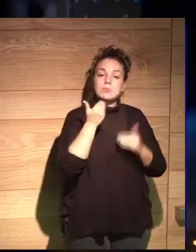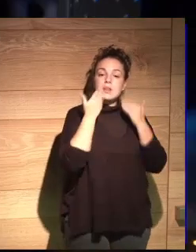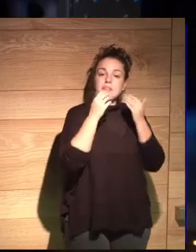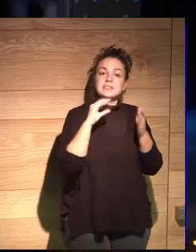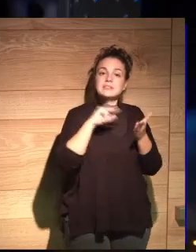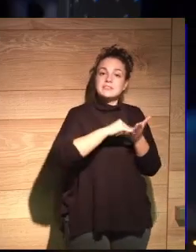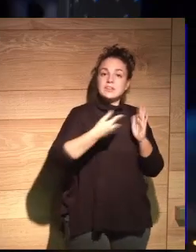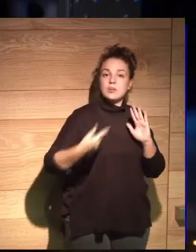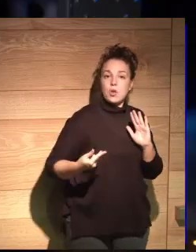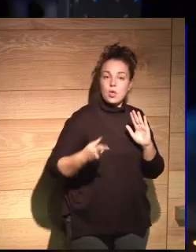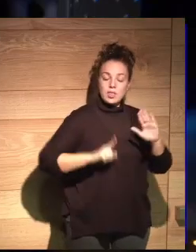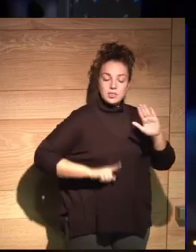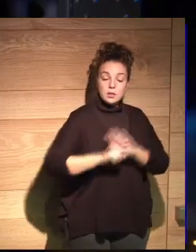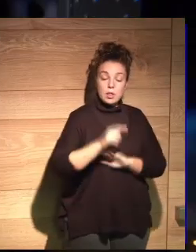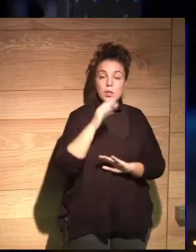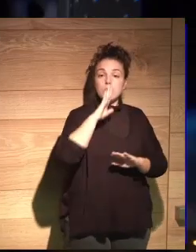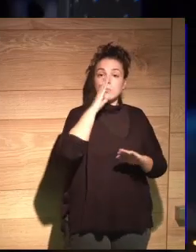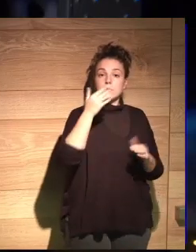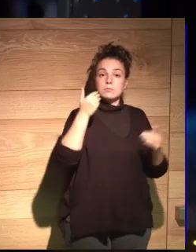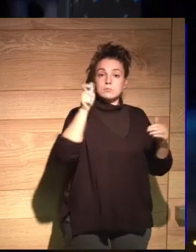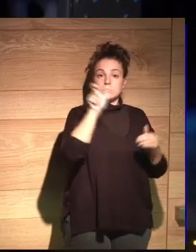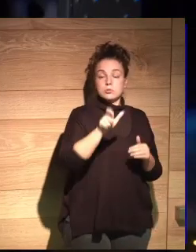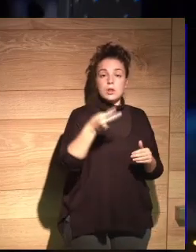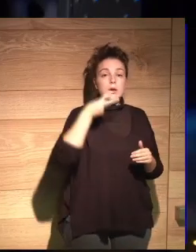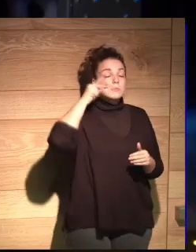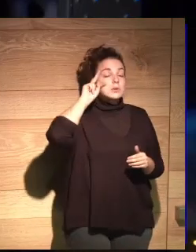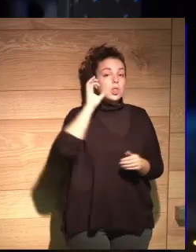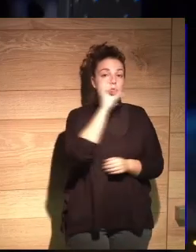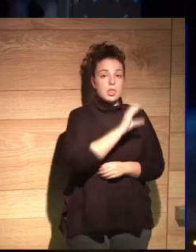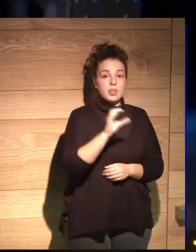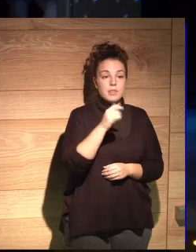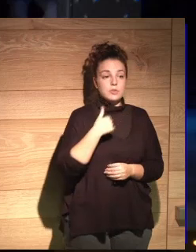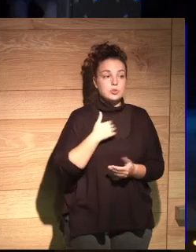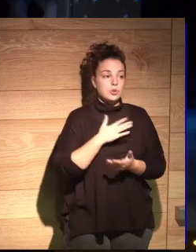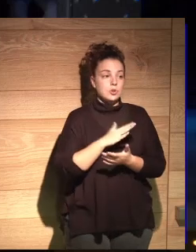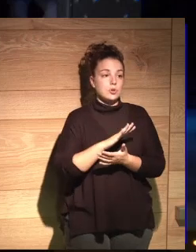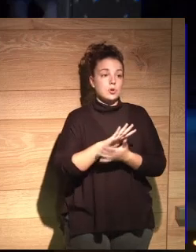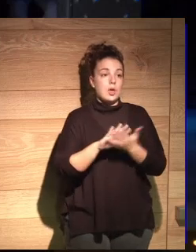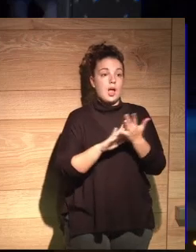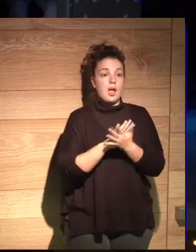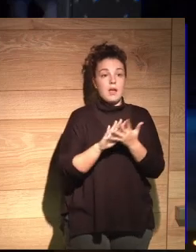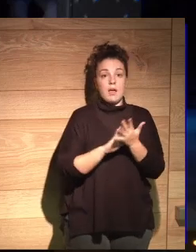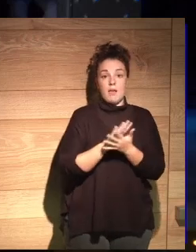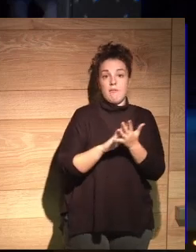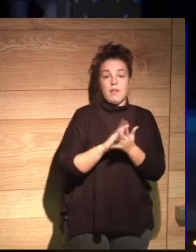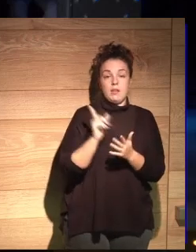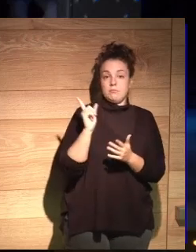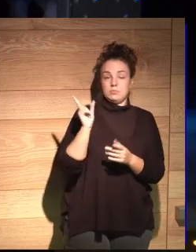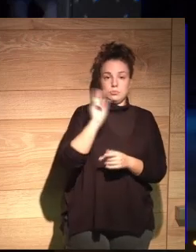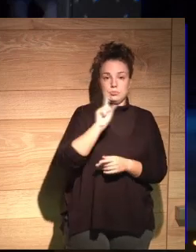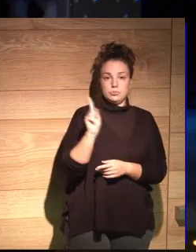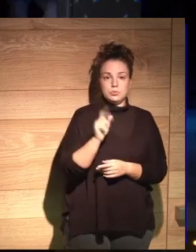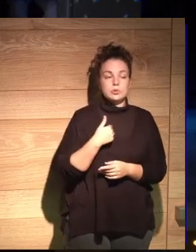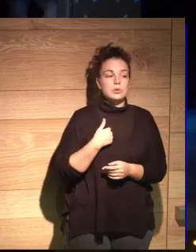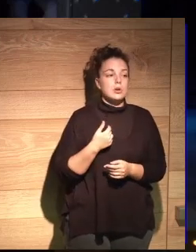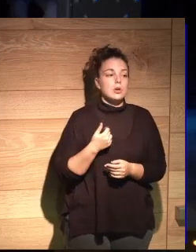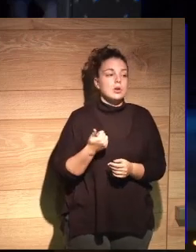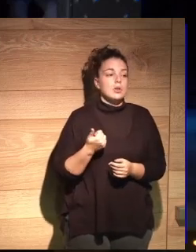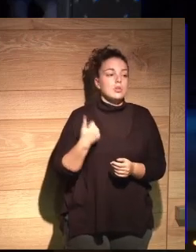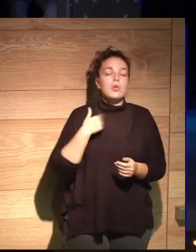technology developed by scientists. So I'm not going to talk about fossils today. There will be other